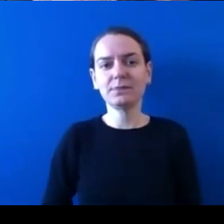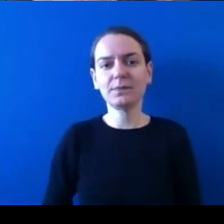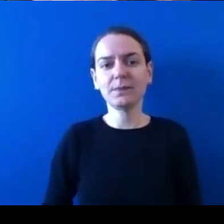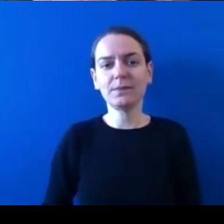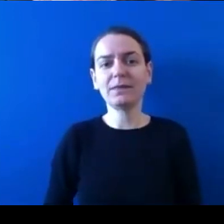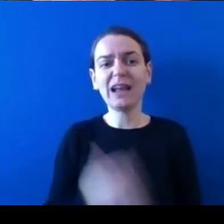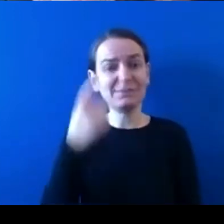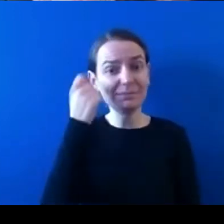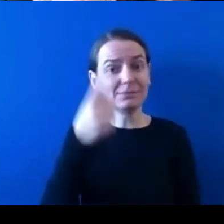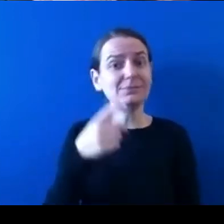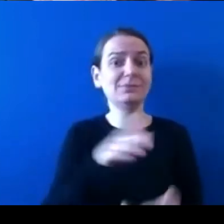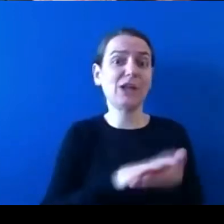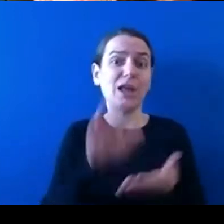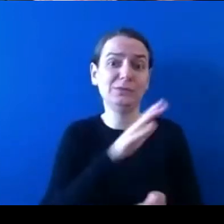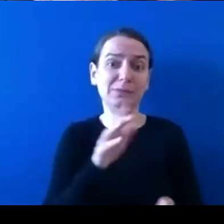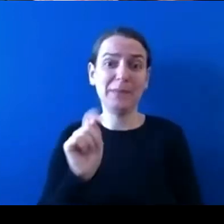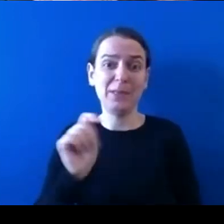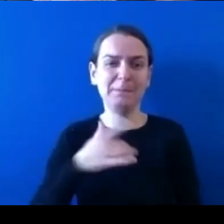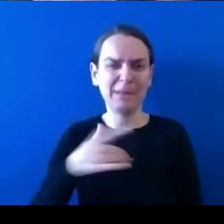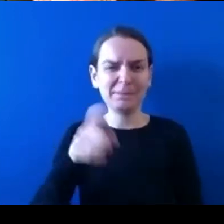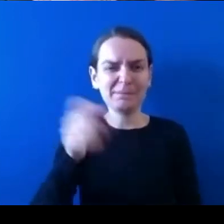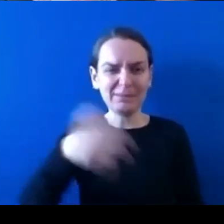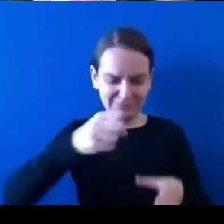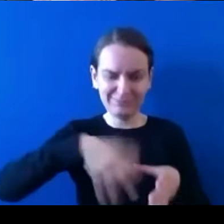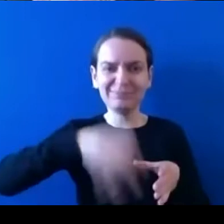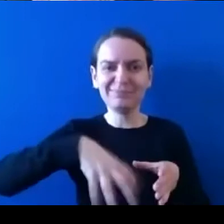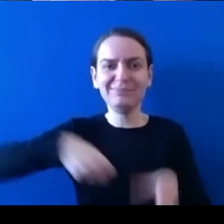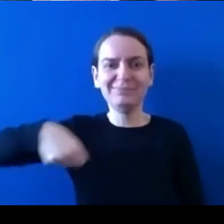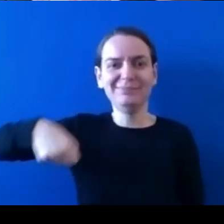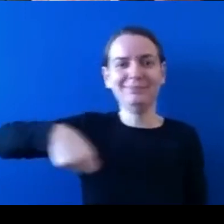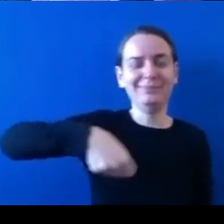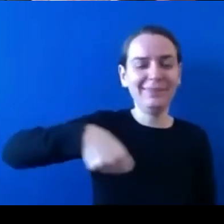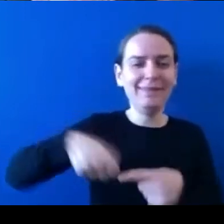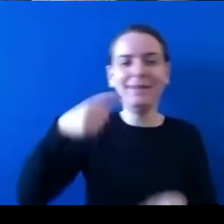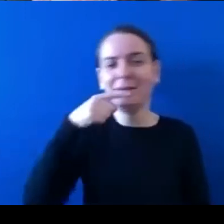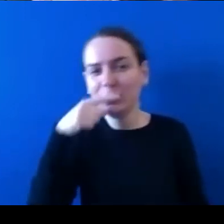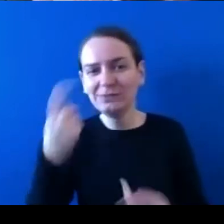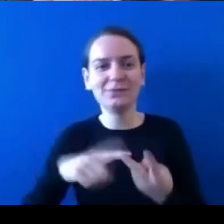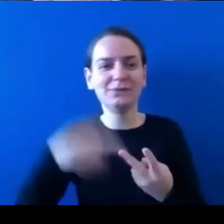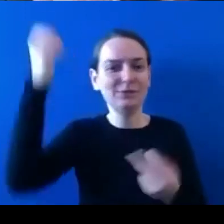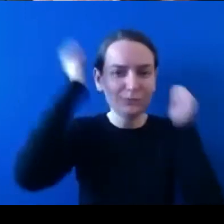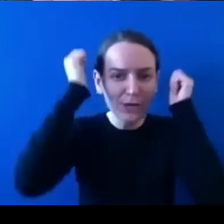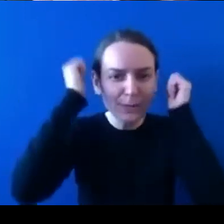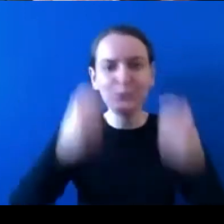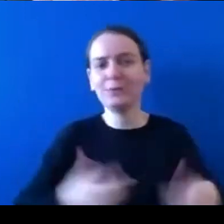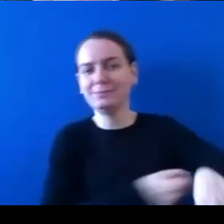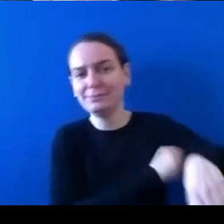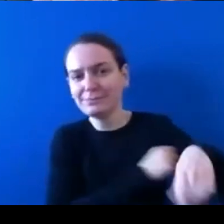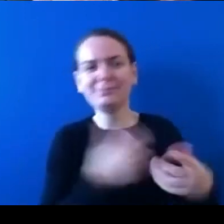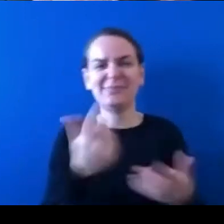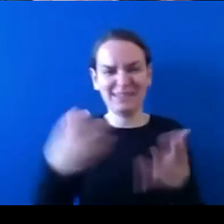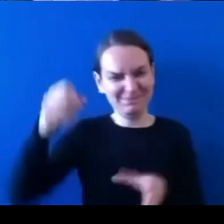an organization plan on how you are going to carry all these things. And again,